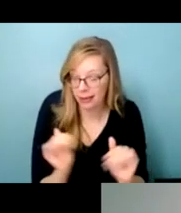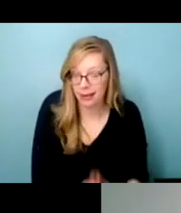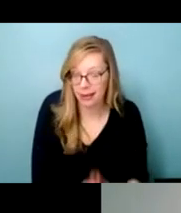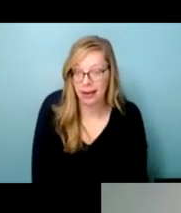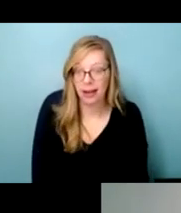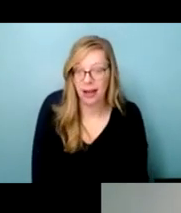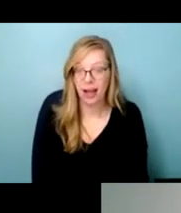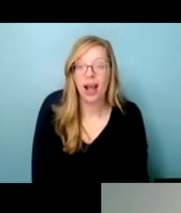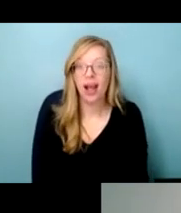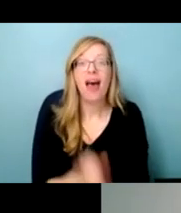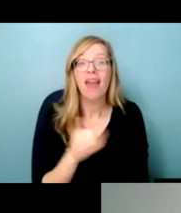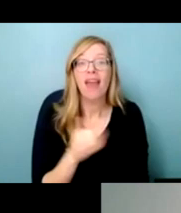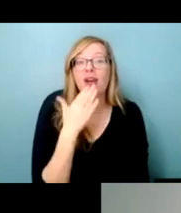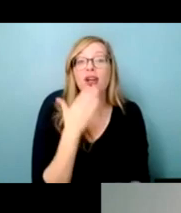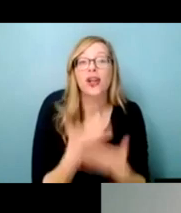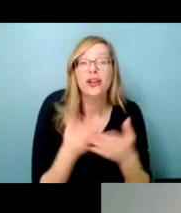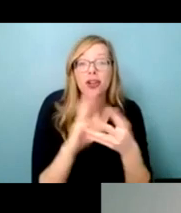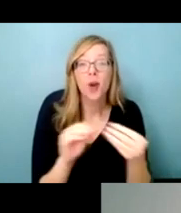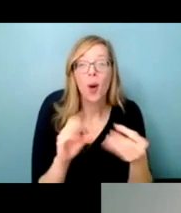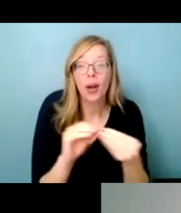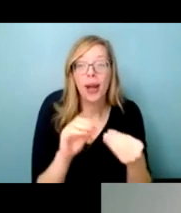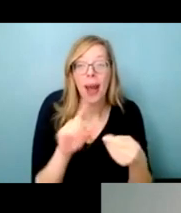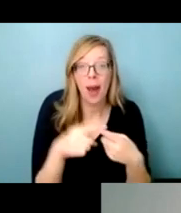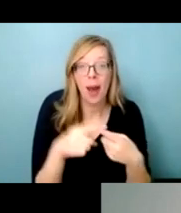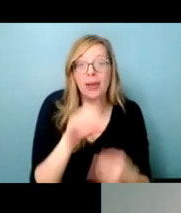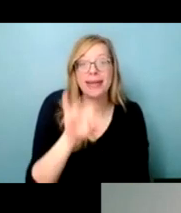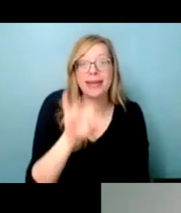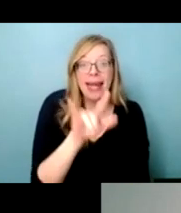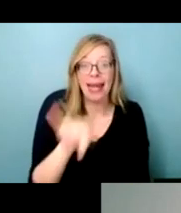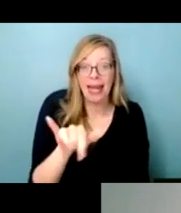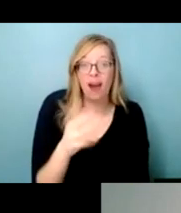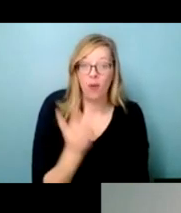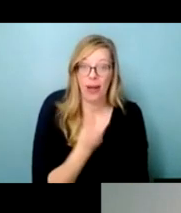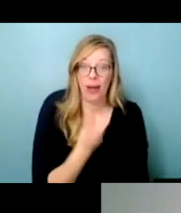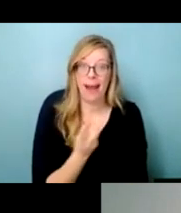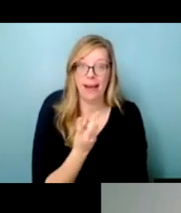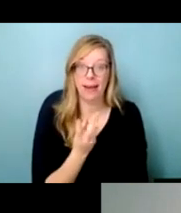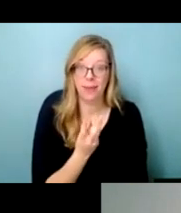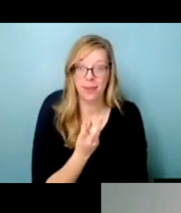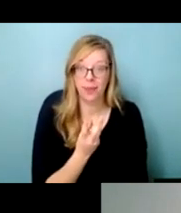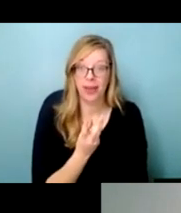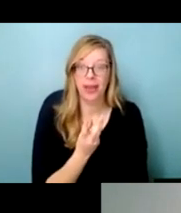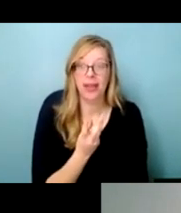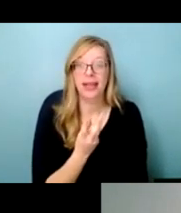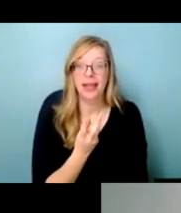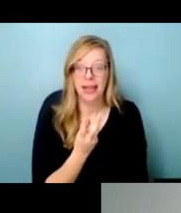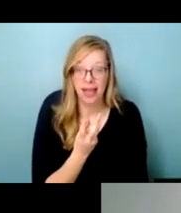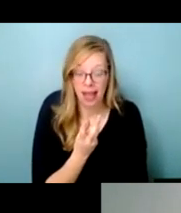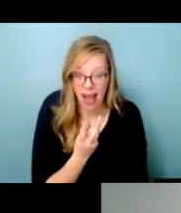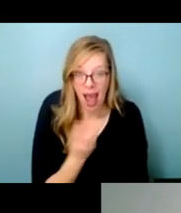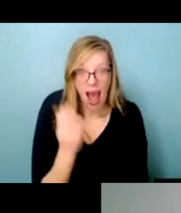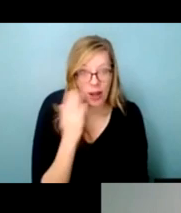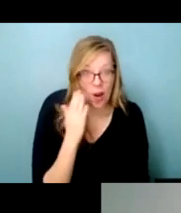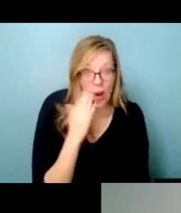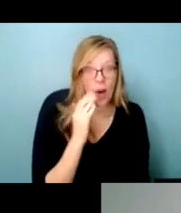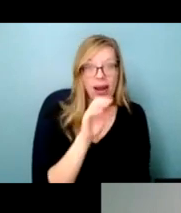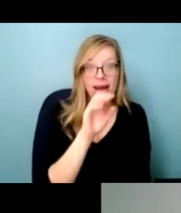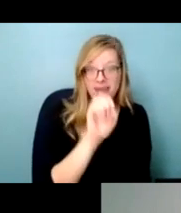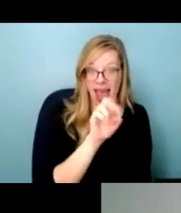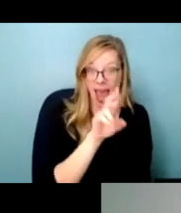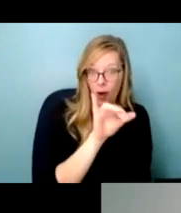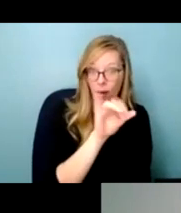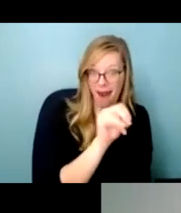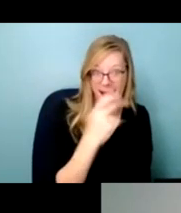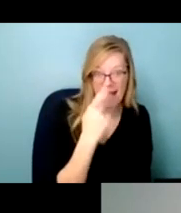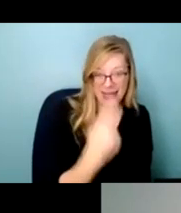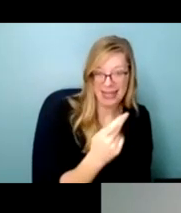The good story that I want to tell you today is about the city of Winnipeg. All right. So I know Erin, I see her in the call, and there